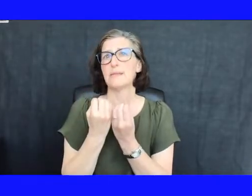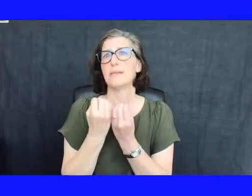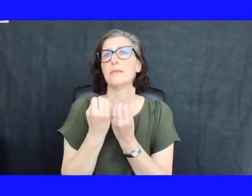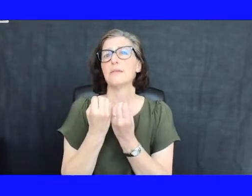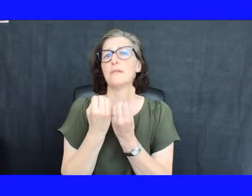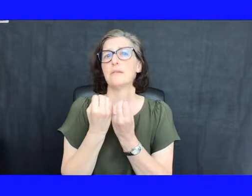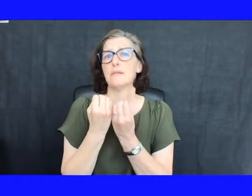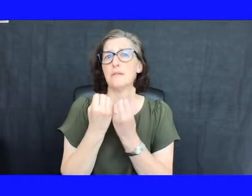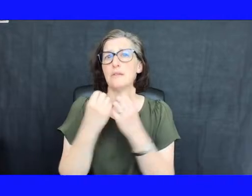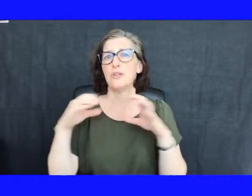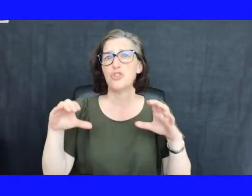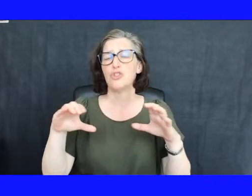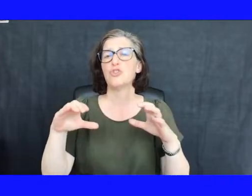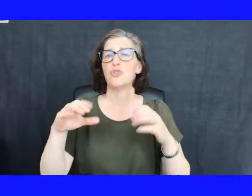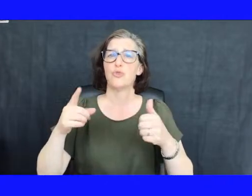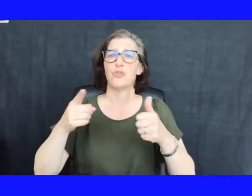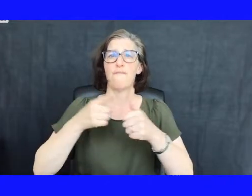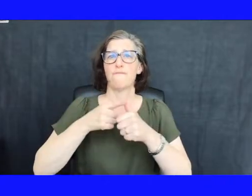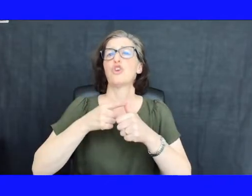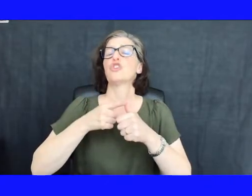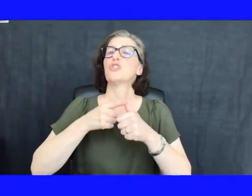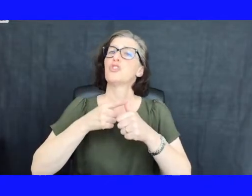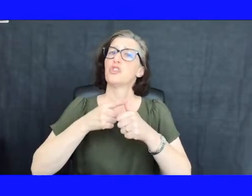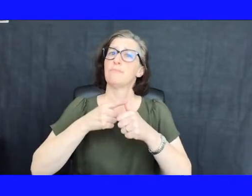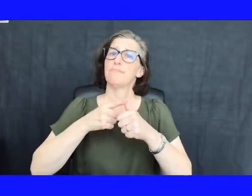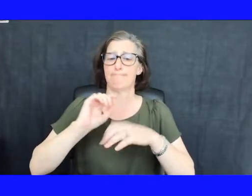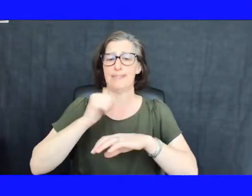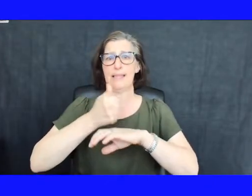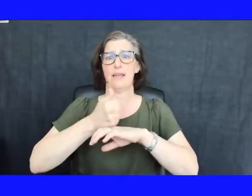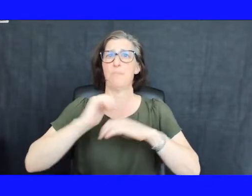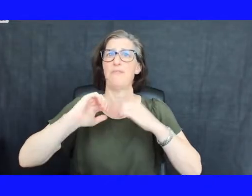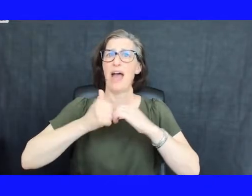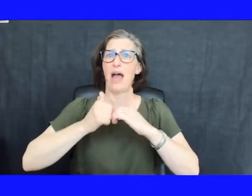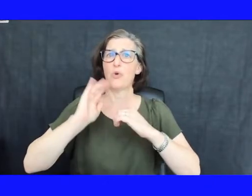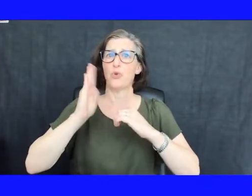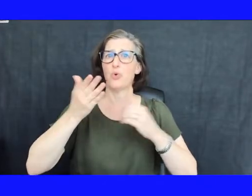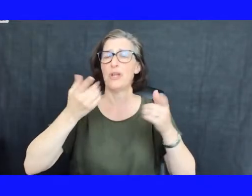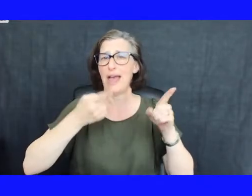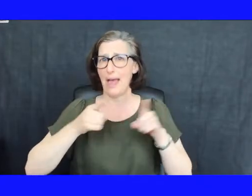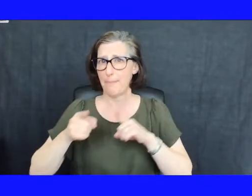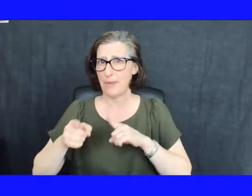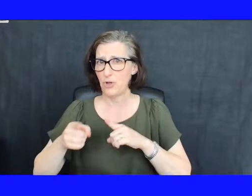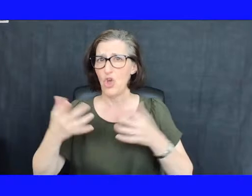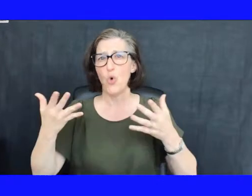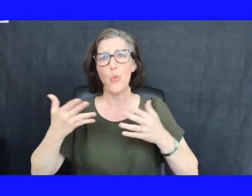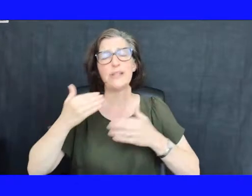saw for the internal, if that will be possible. I don't know if Dr. Morse, that would be something of interest to you.